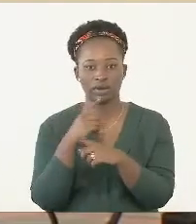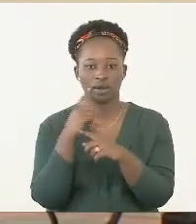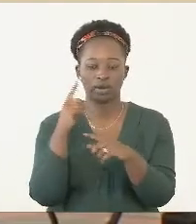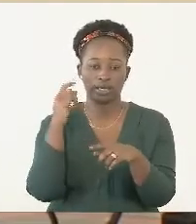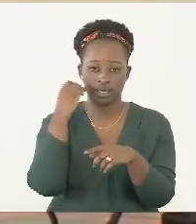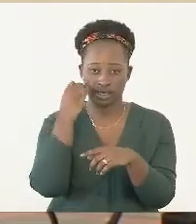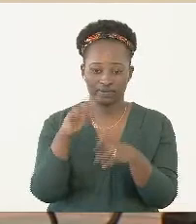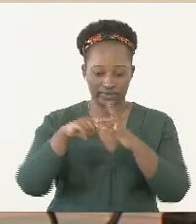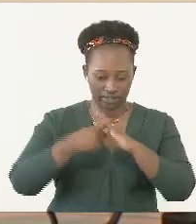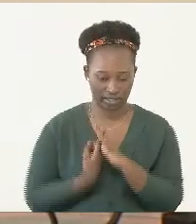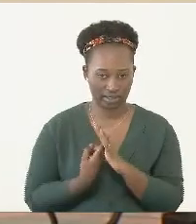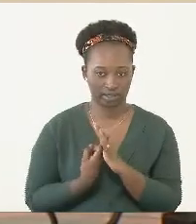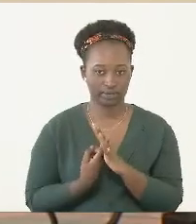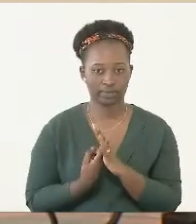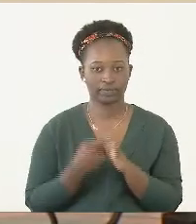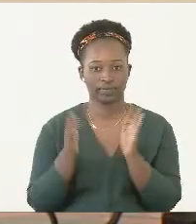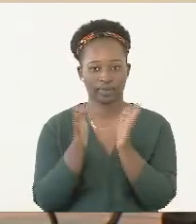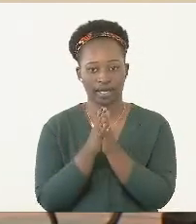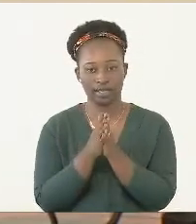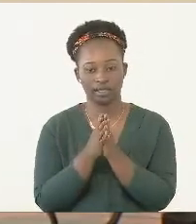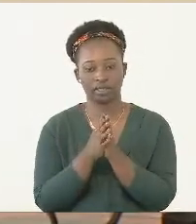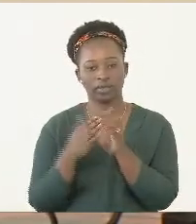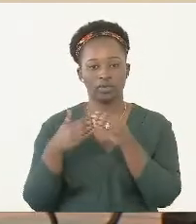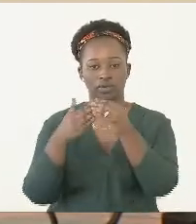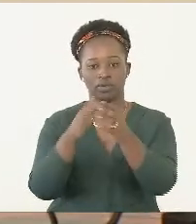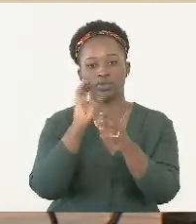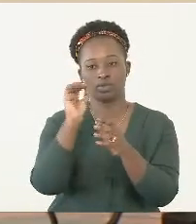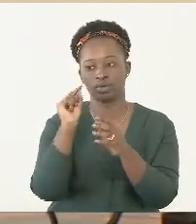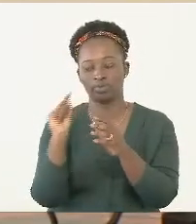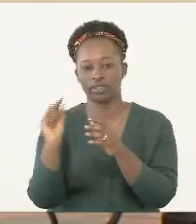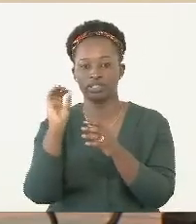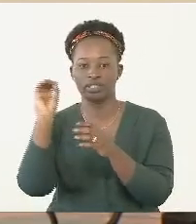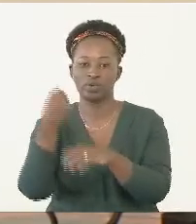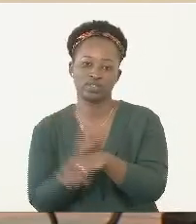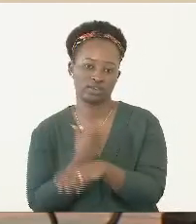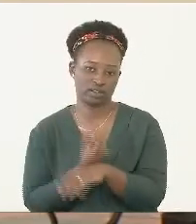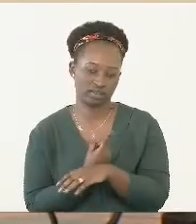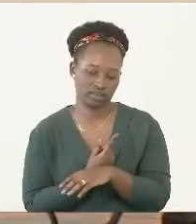you've just started. And the clock is reading 0.0 seconds.